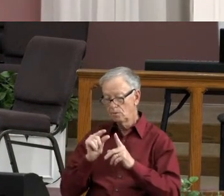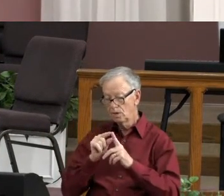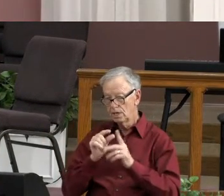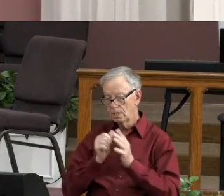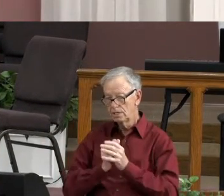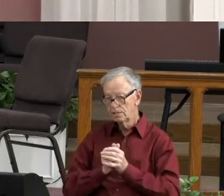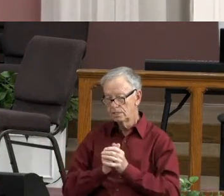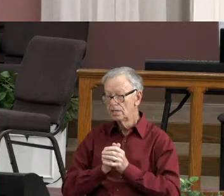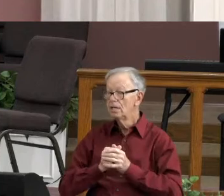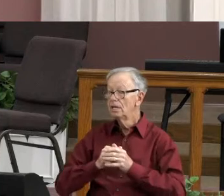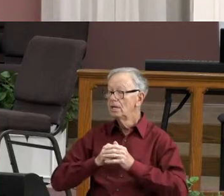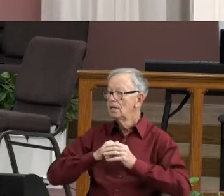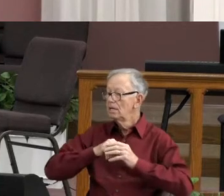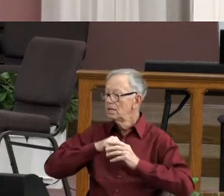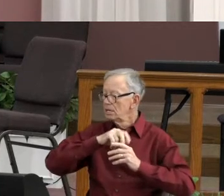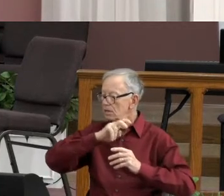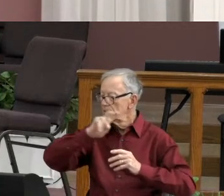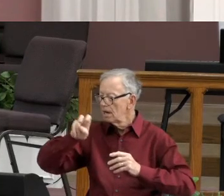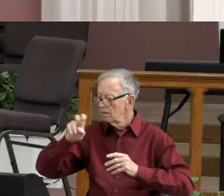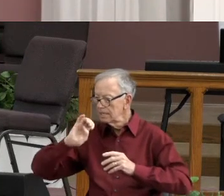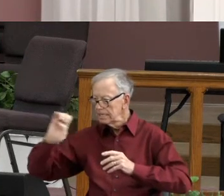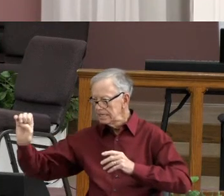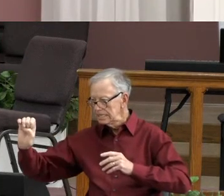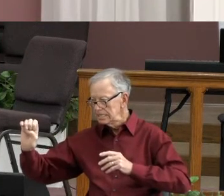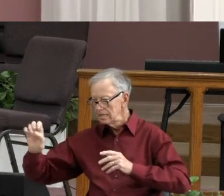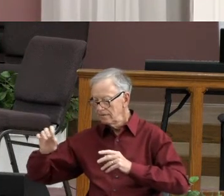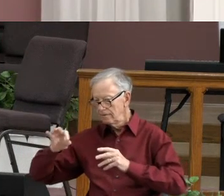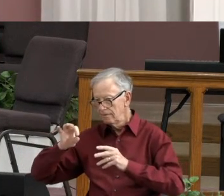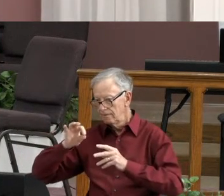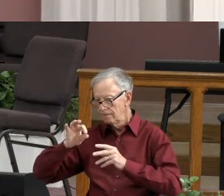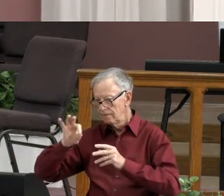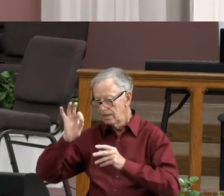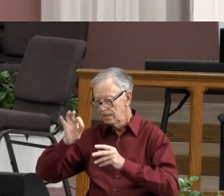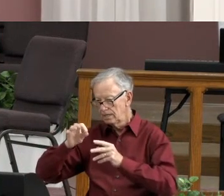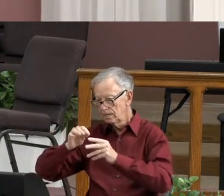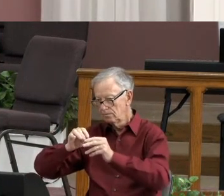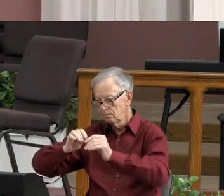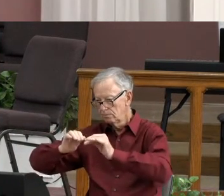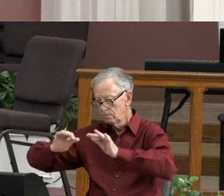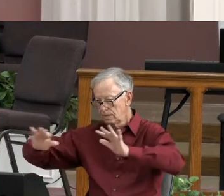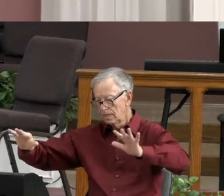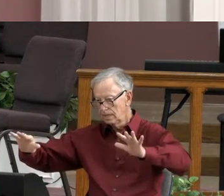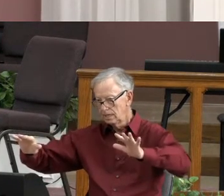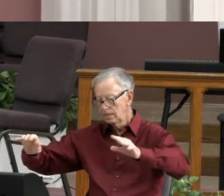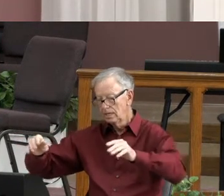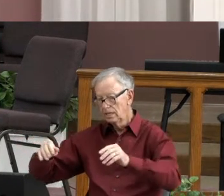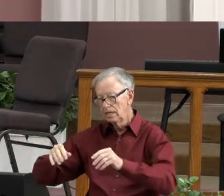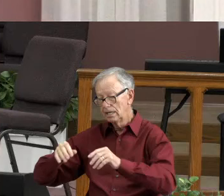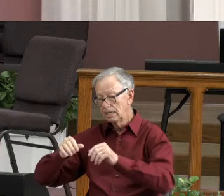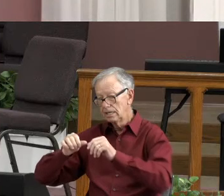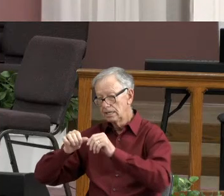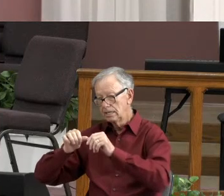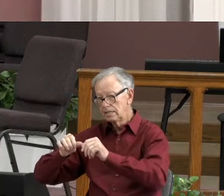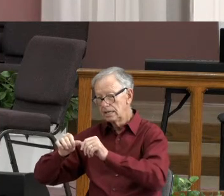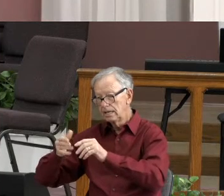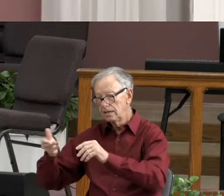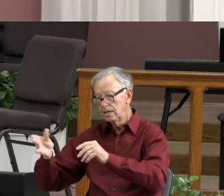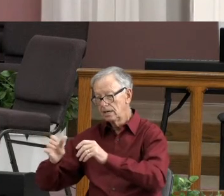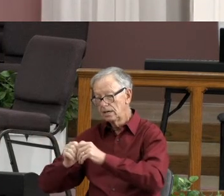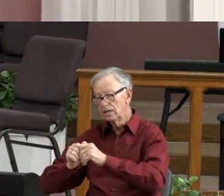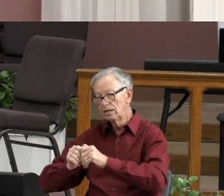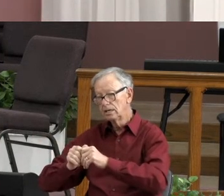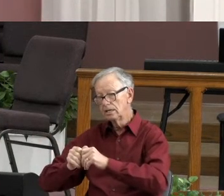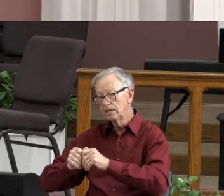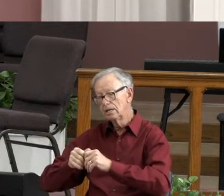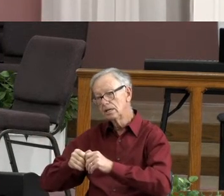came about as they journeyed east that they found a plain in the land of Shinar and settled there. They said